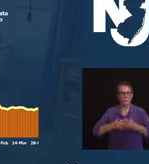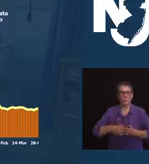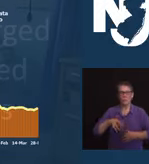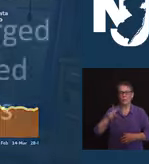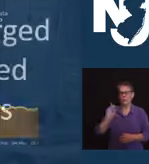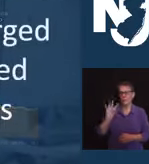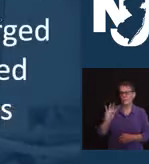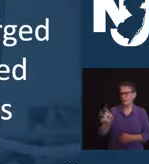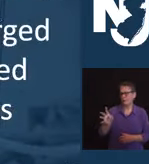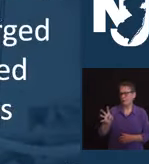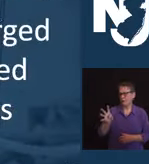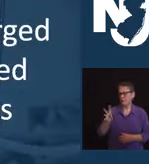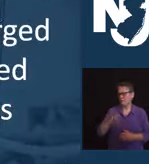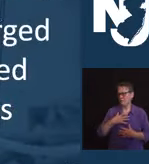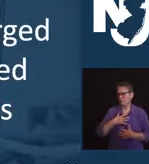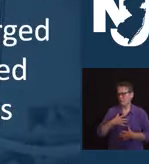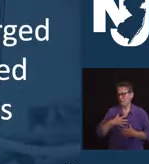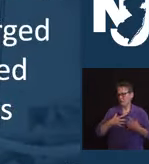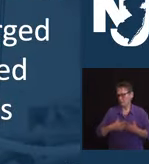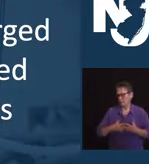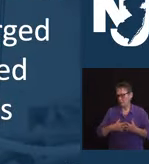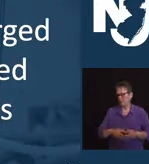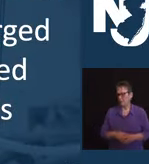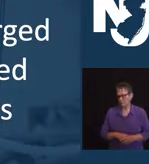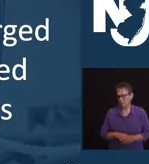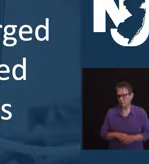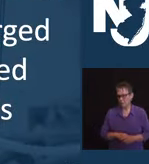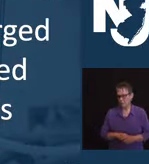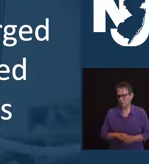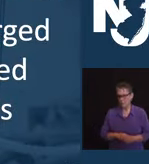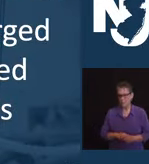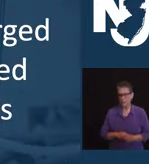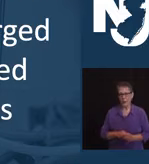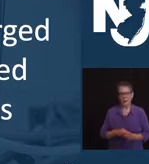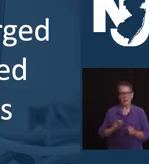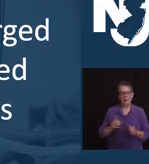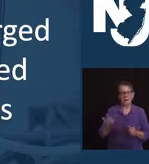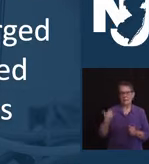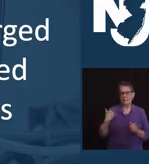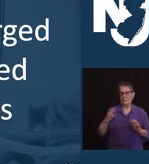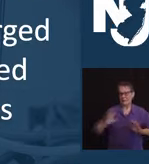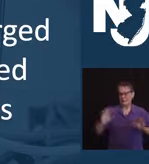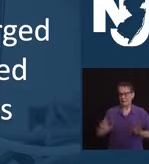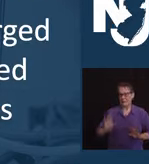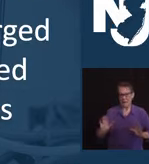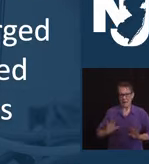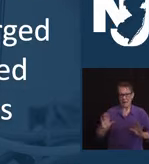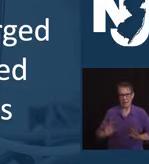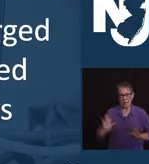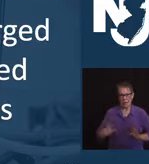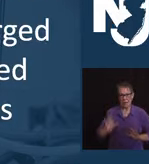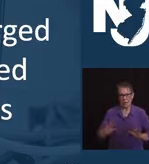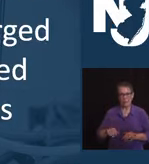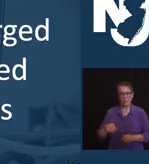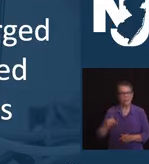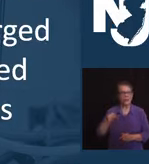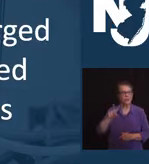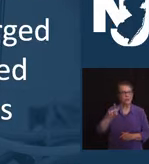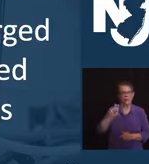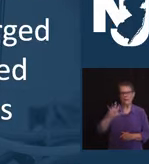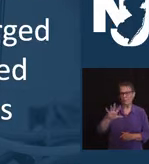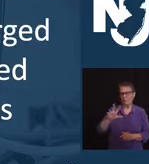Throughout Sunday, 253 live patients were discharged from our hospitals, while 276 new